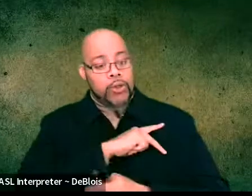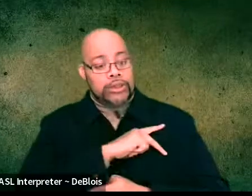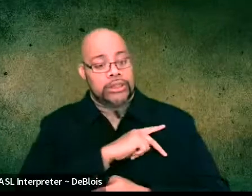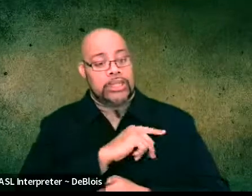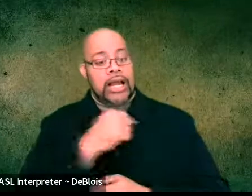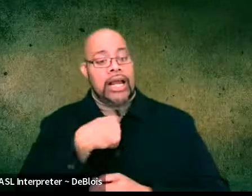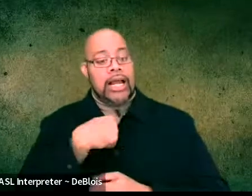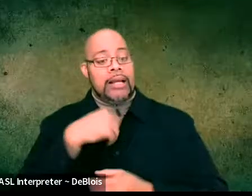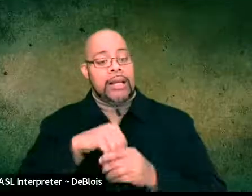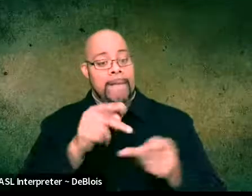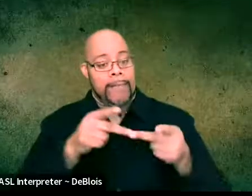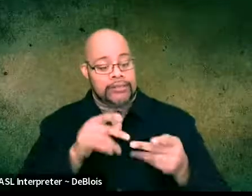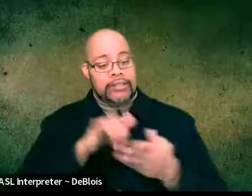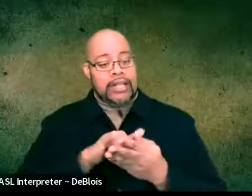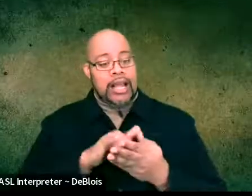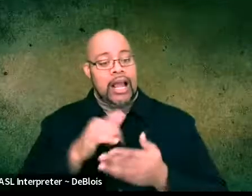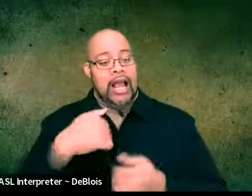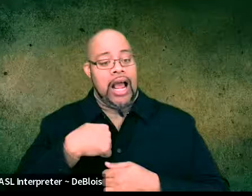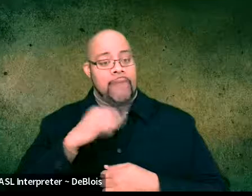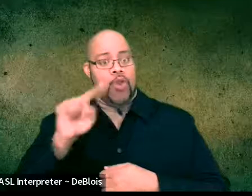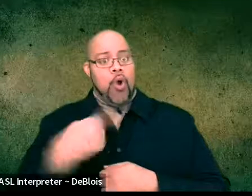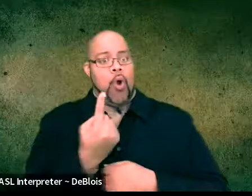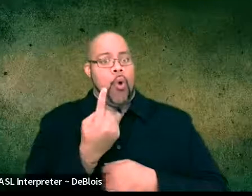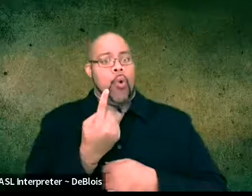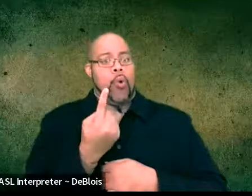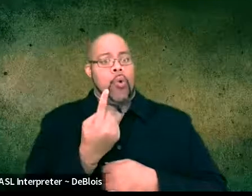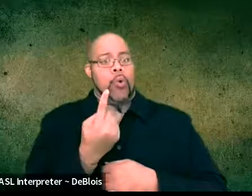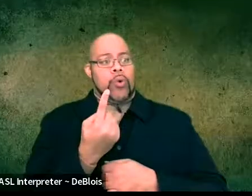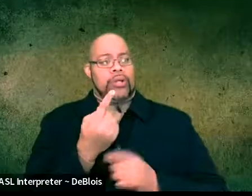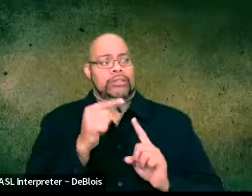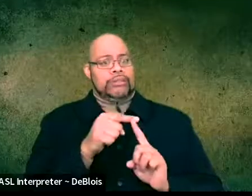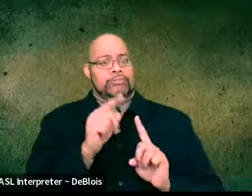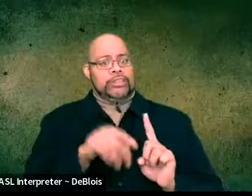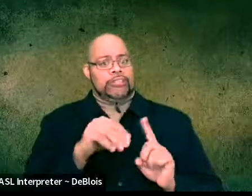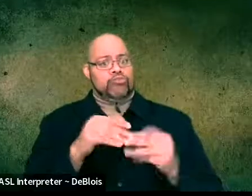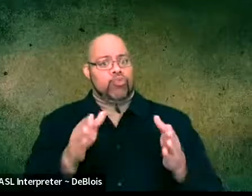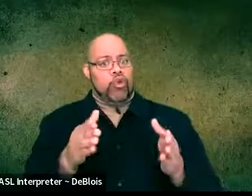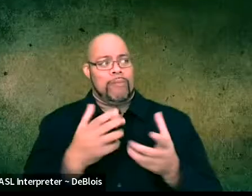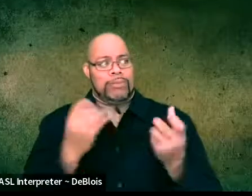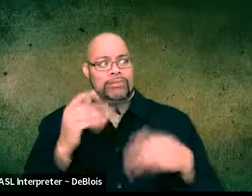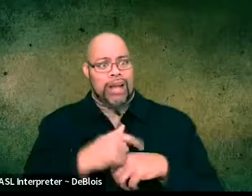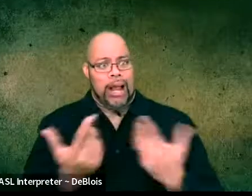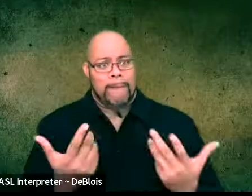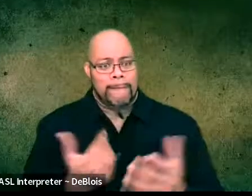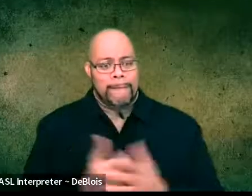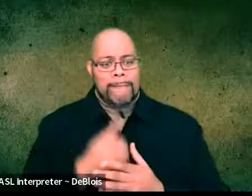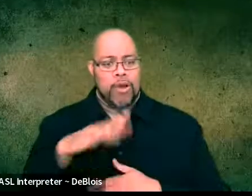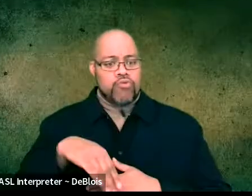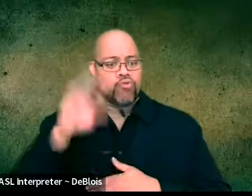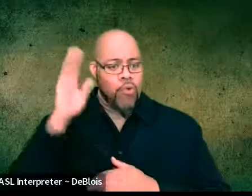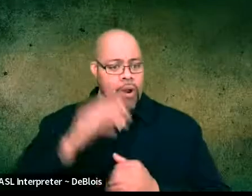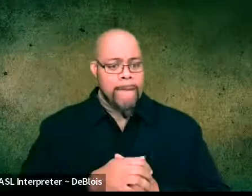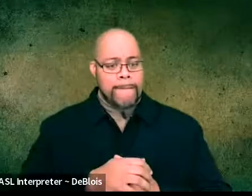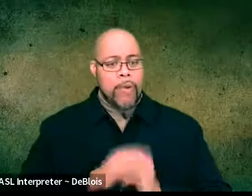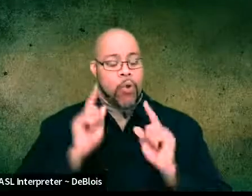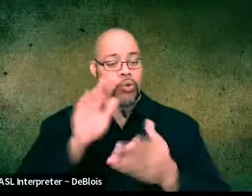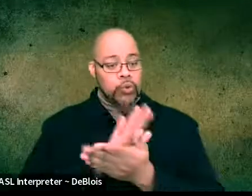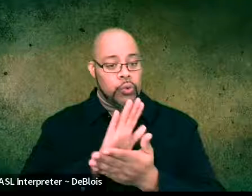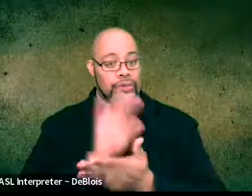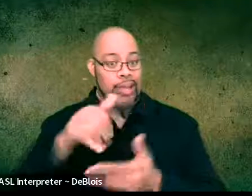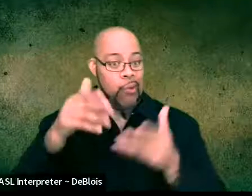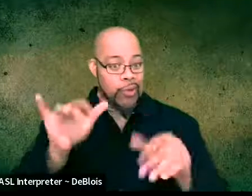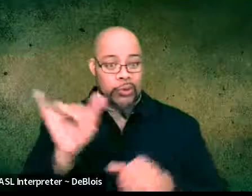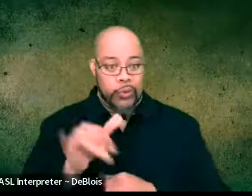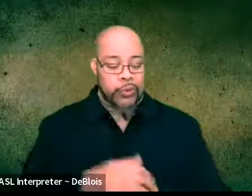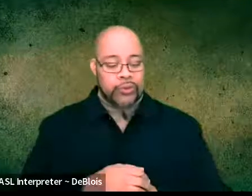Personally, I've been in places where I've been the only me in the room a lot. Grew up going to school